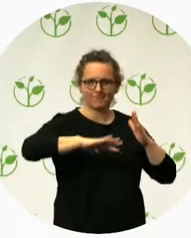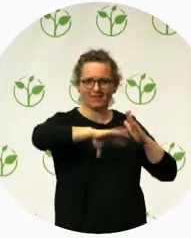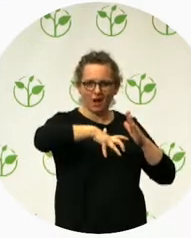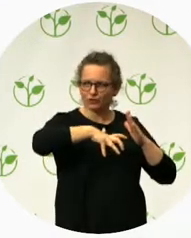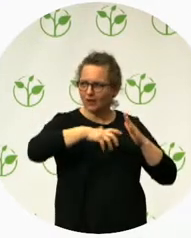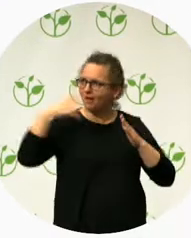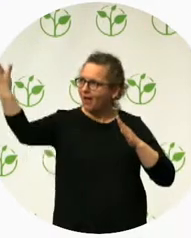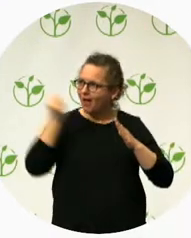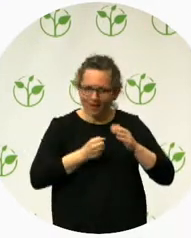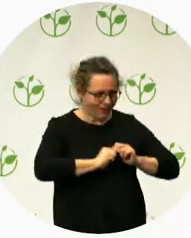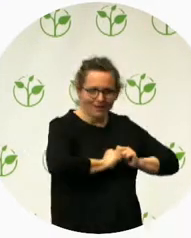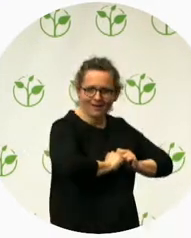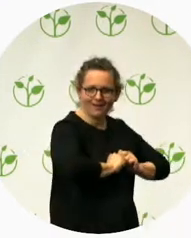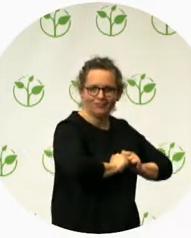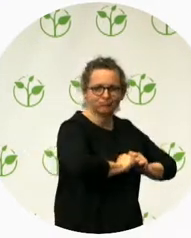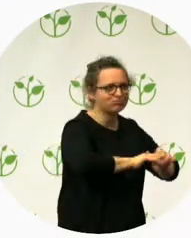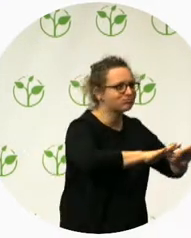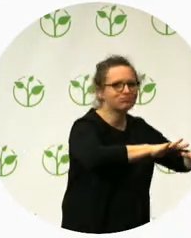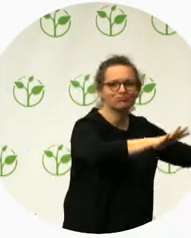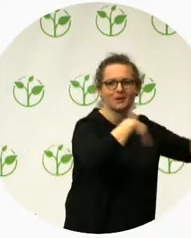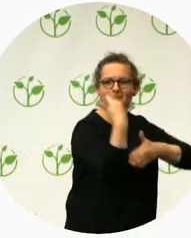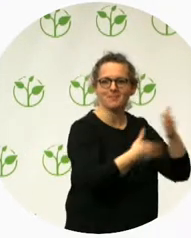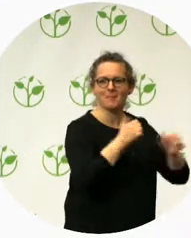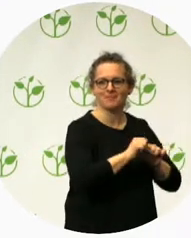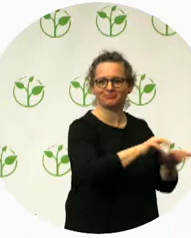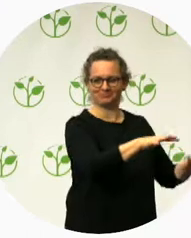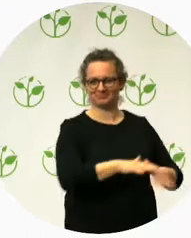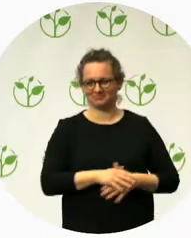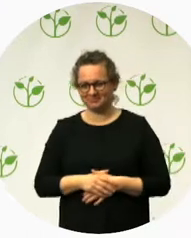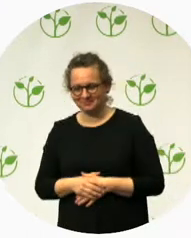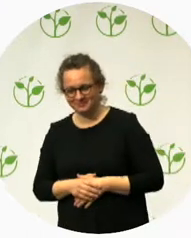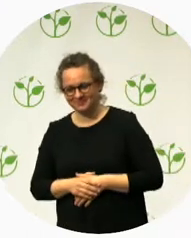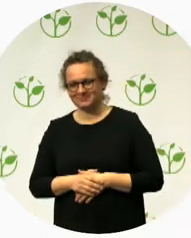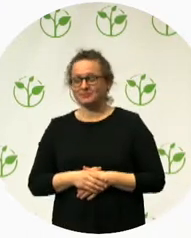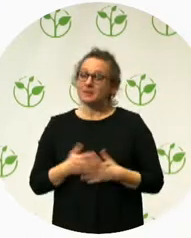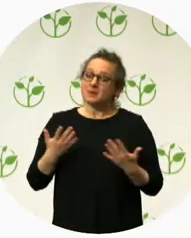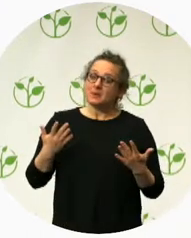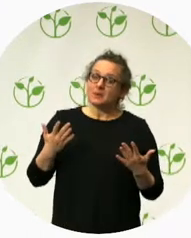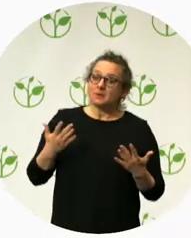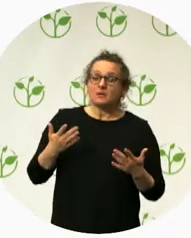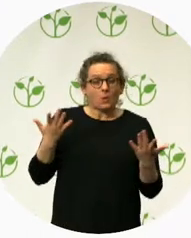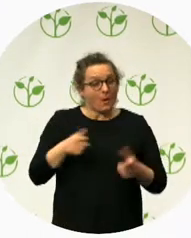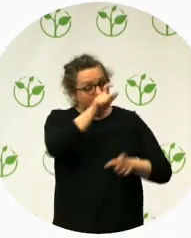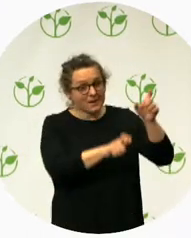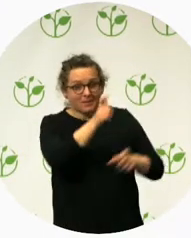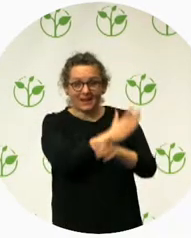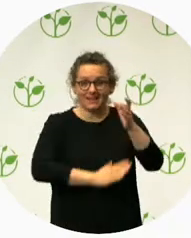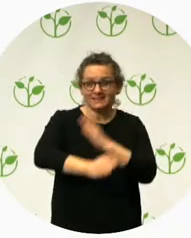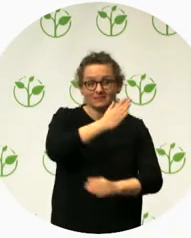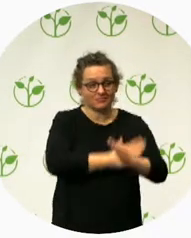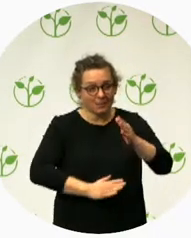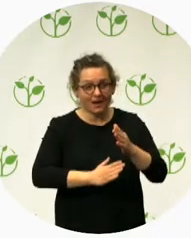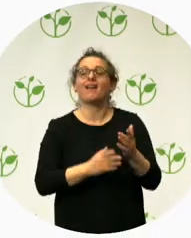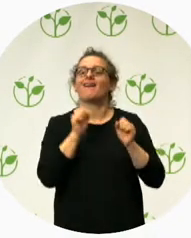in society for a better world for persons with disabilities. Thank you. Caroline?